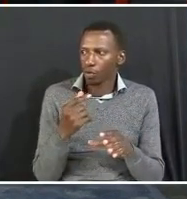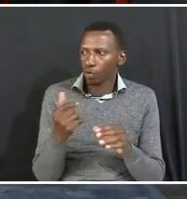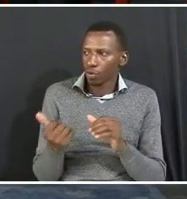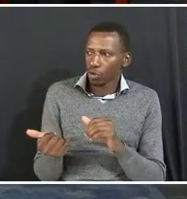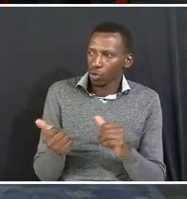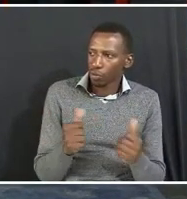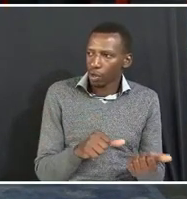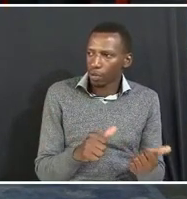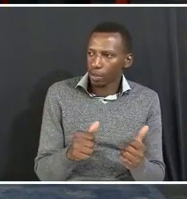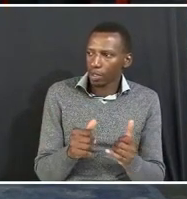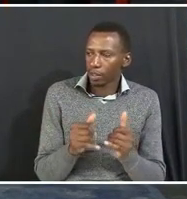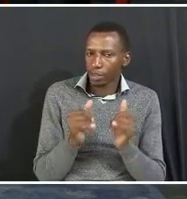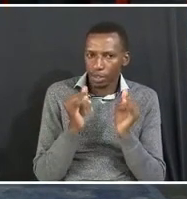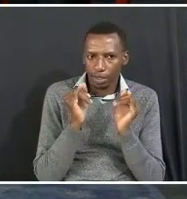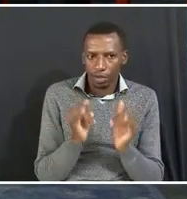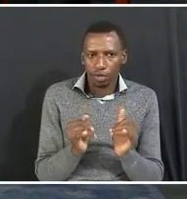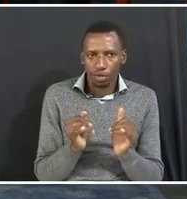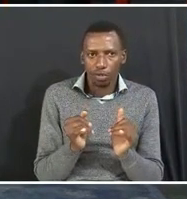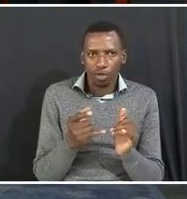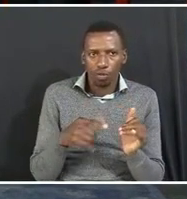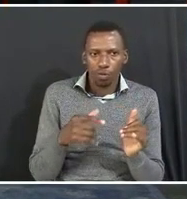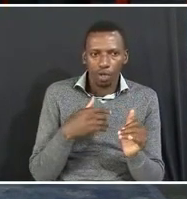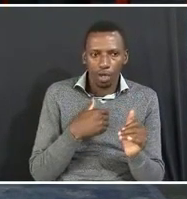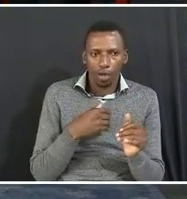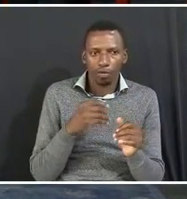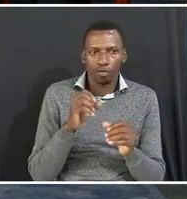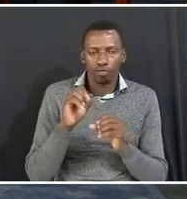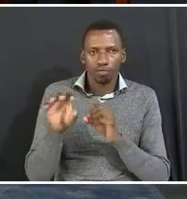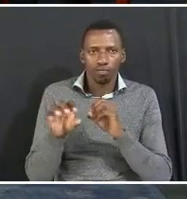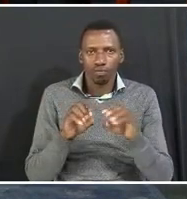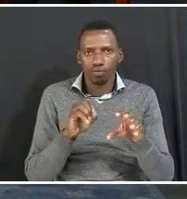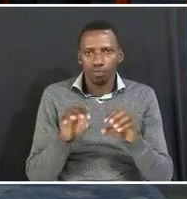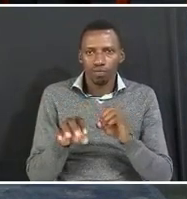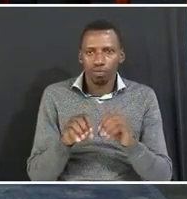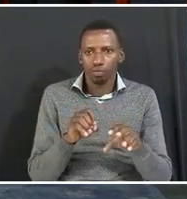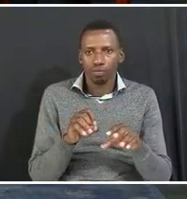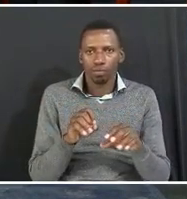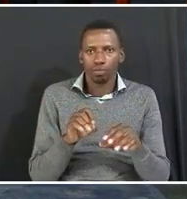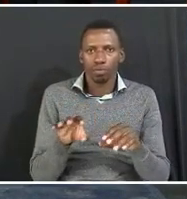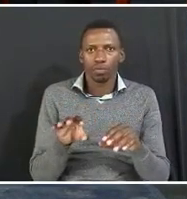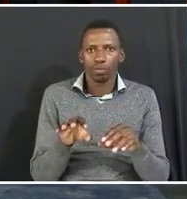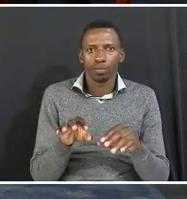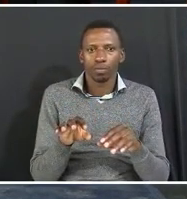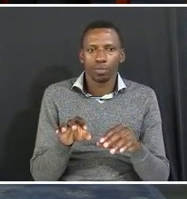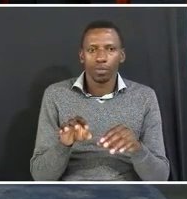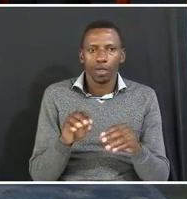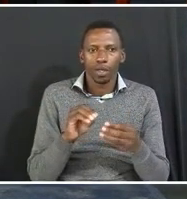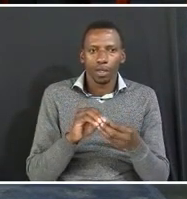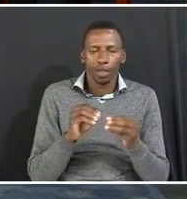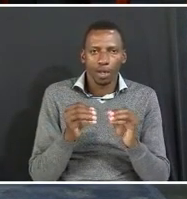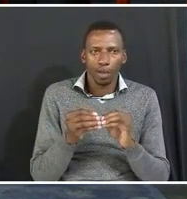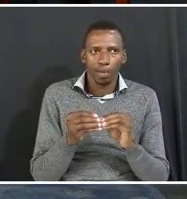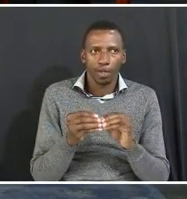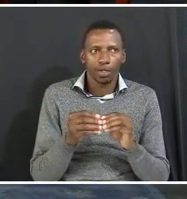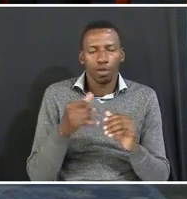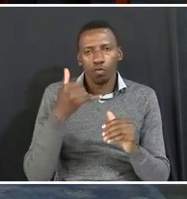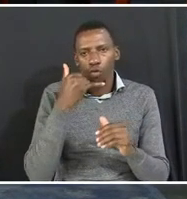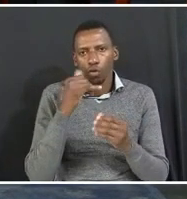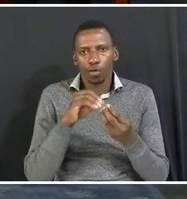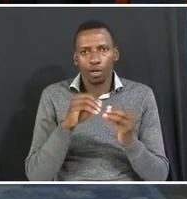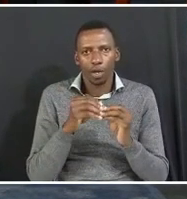members who are newly baptized, we have circulated the numbers or mobile